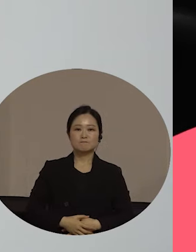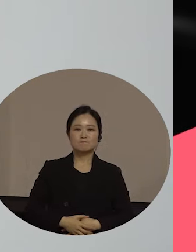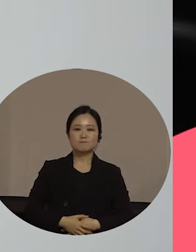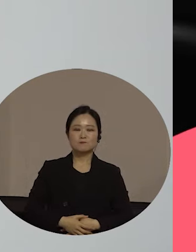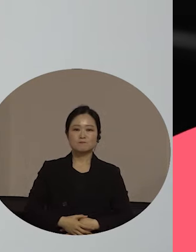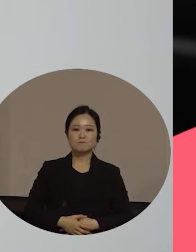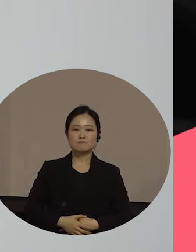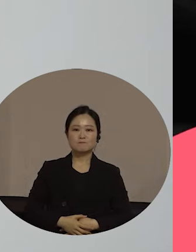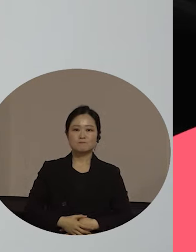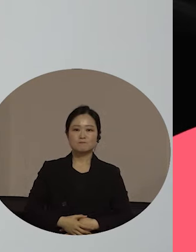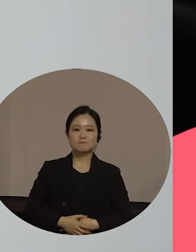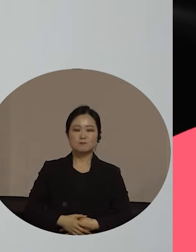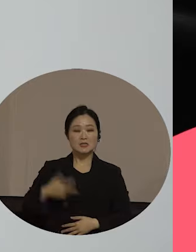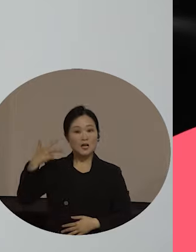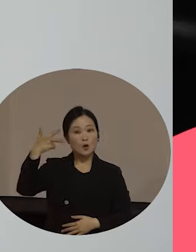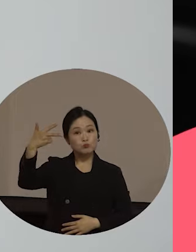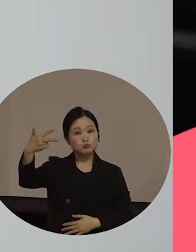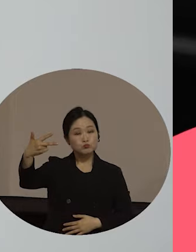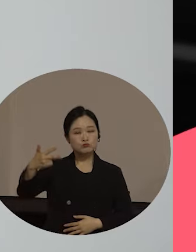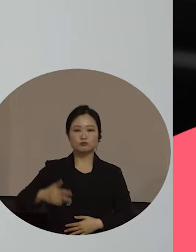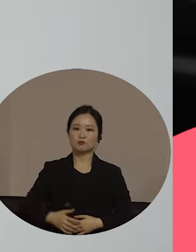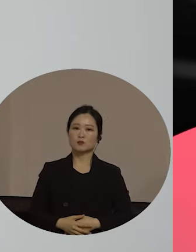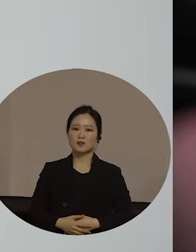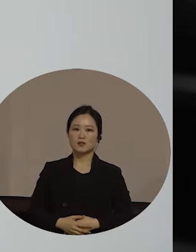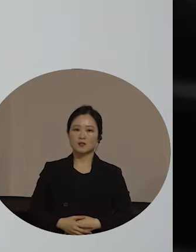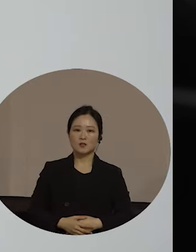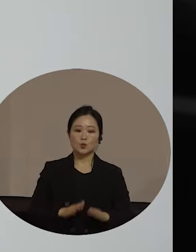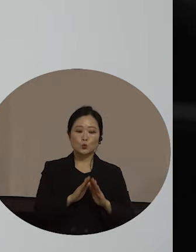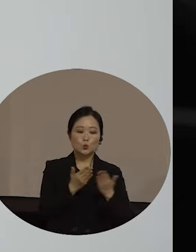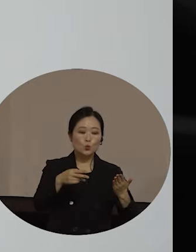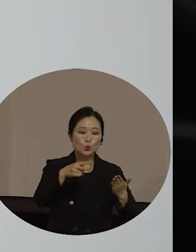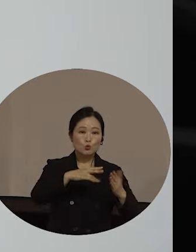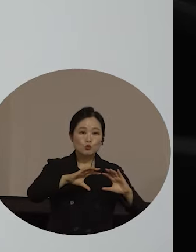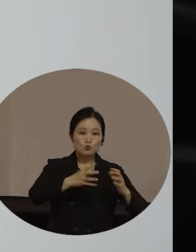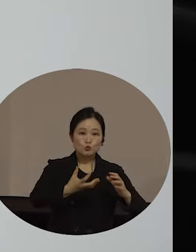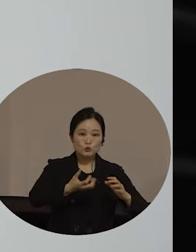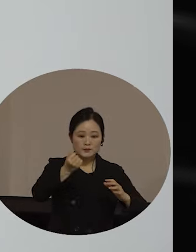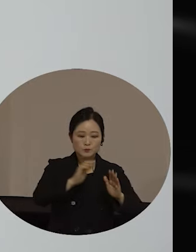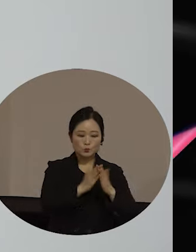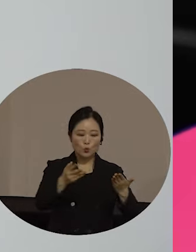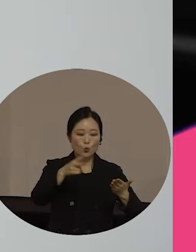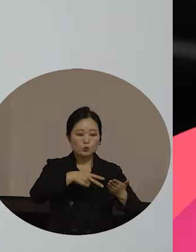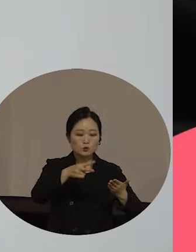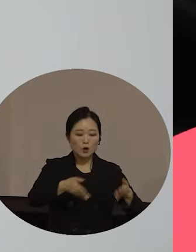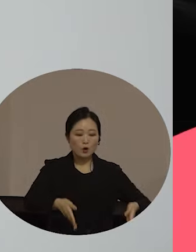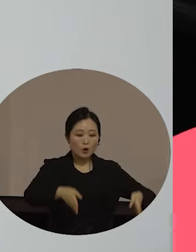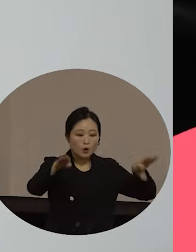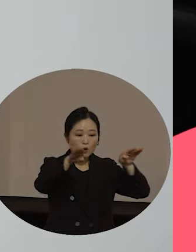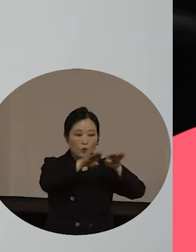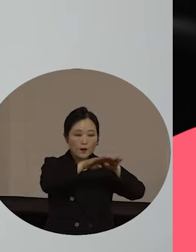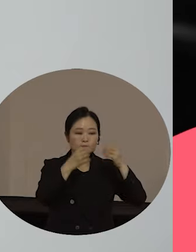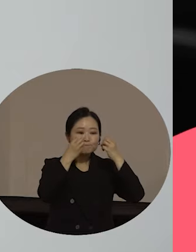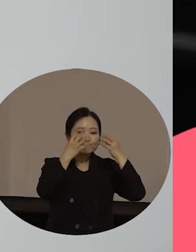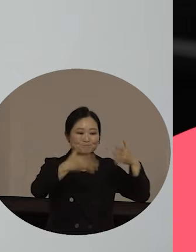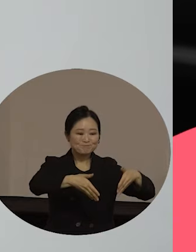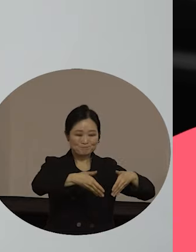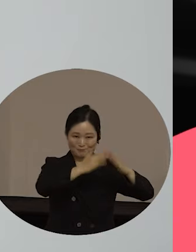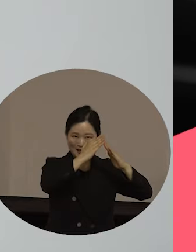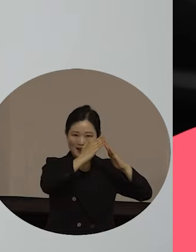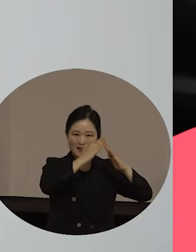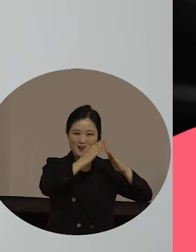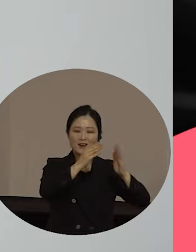National Library, which is the new building of the National Library. So